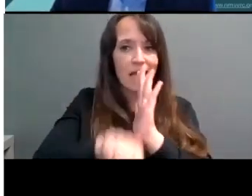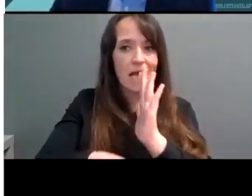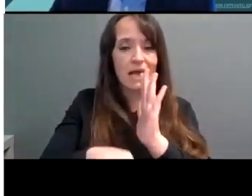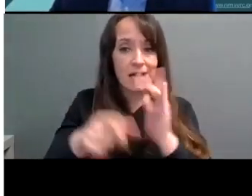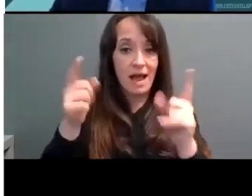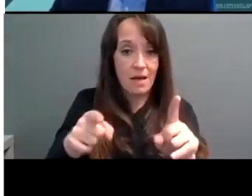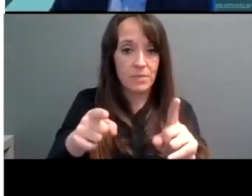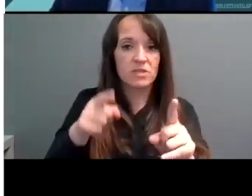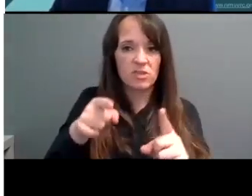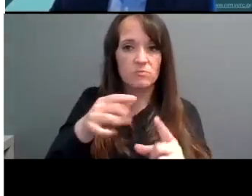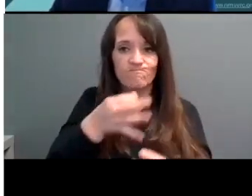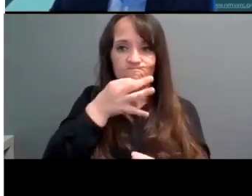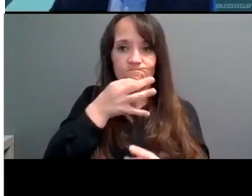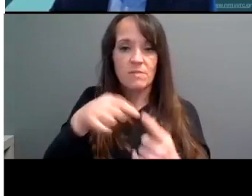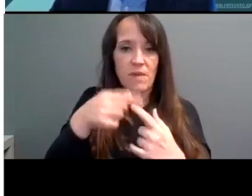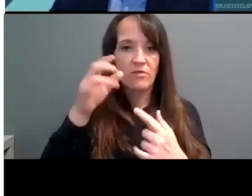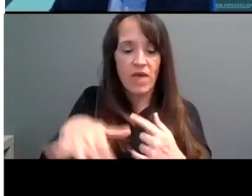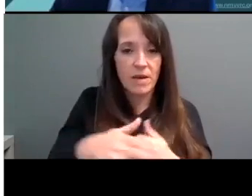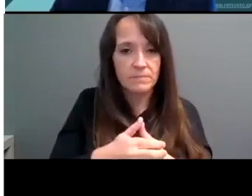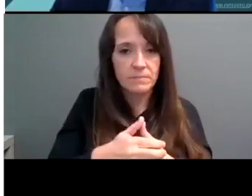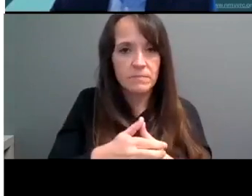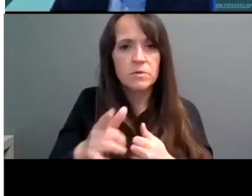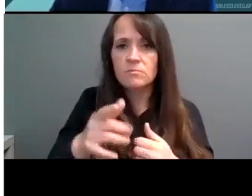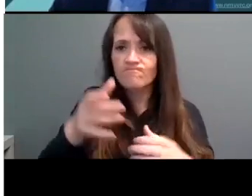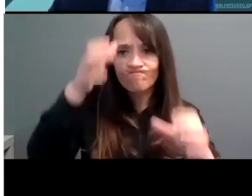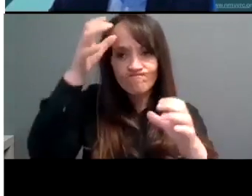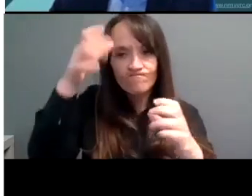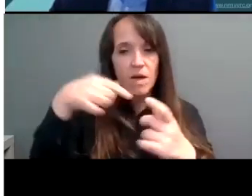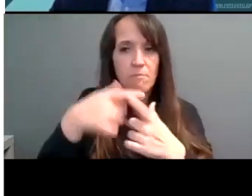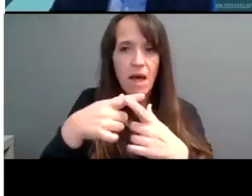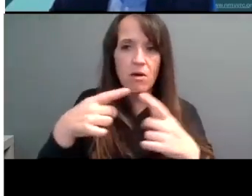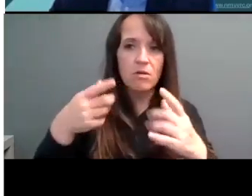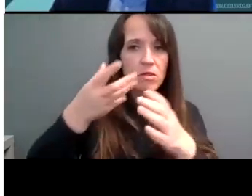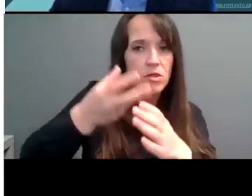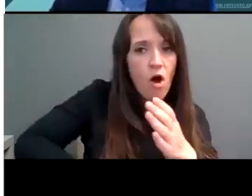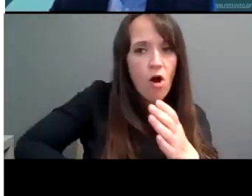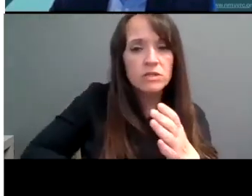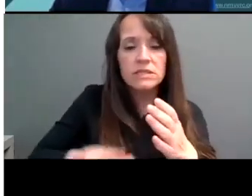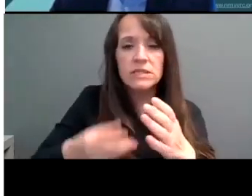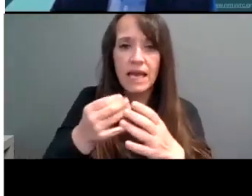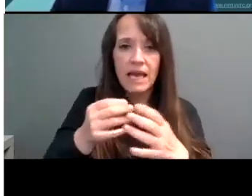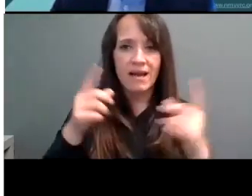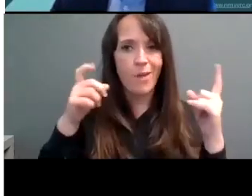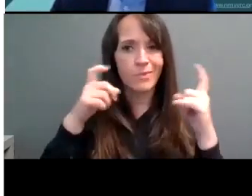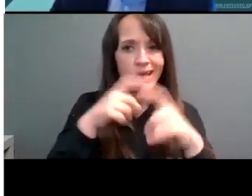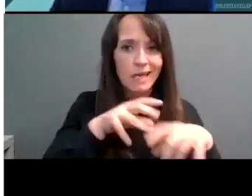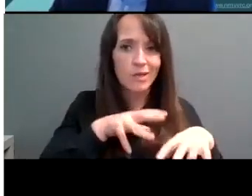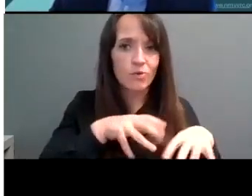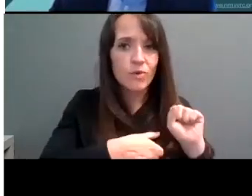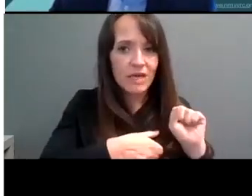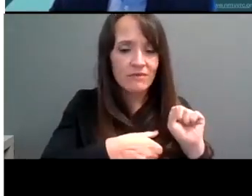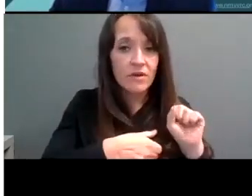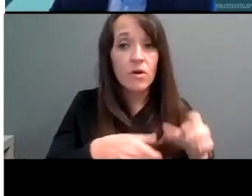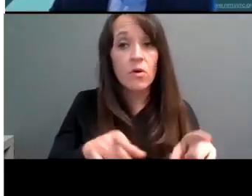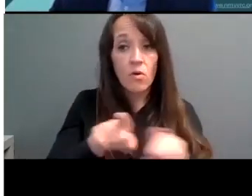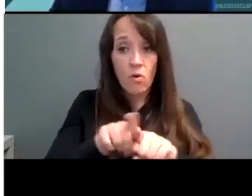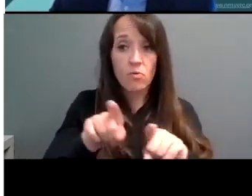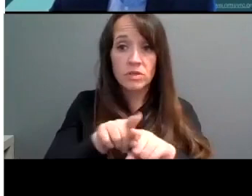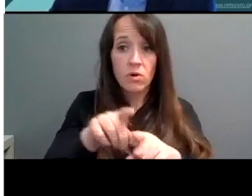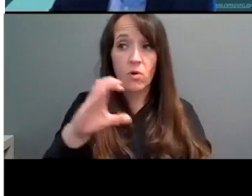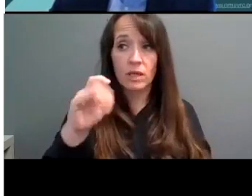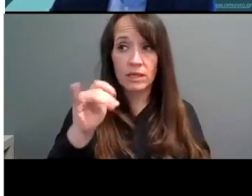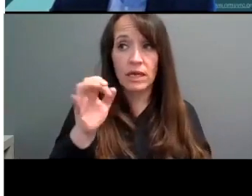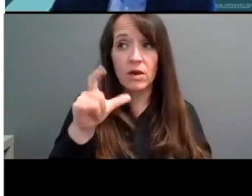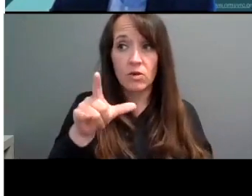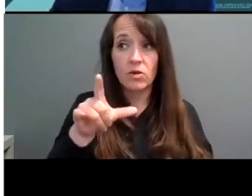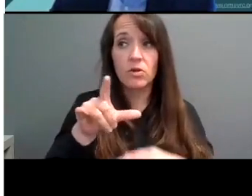related to loss and complicated bereavement. Dr. Rochelle Hansen is also a clinical psychologist and professor here at the